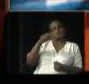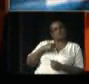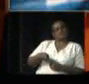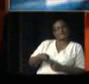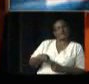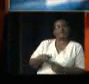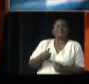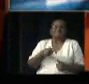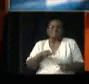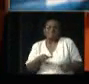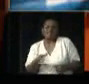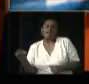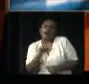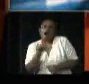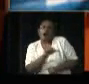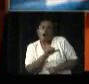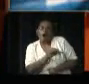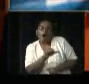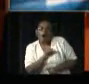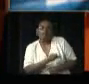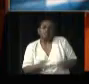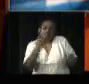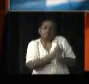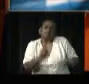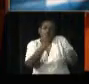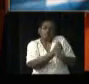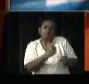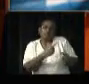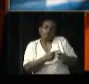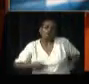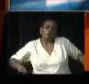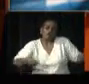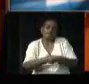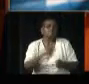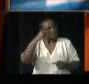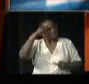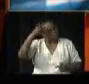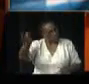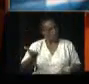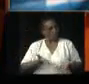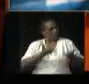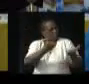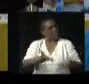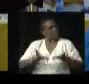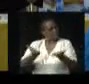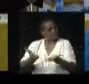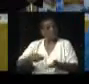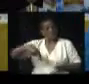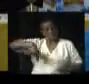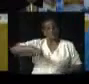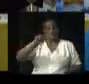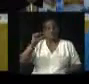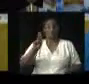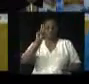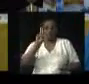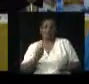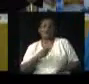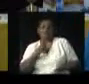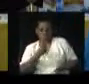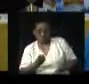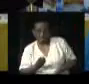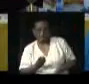stresses that other institutions and organizations are also remembered. Natasha Habibi-Agaard,